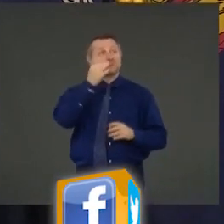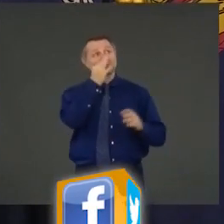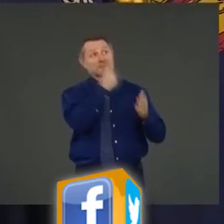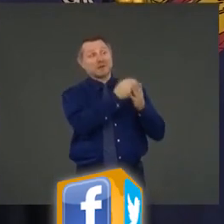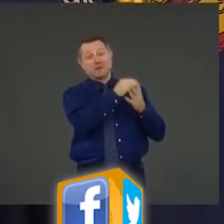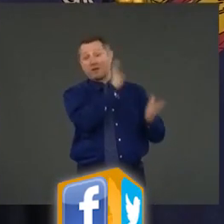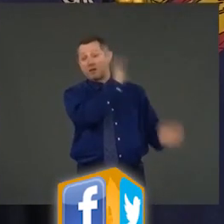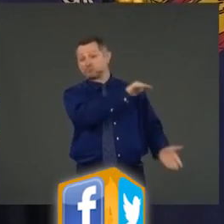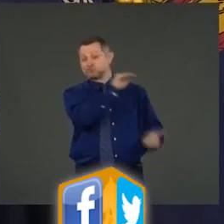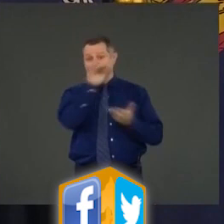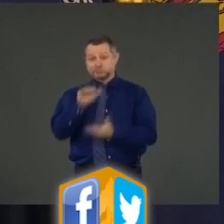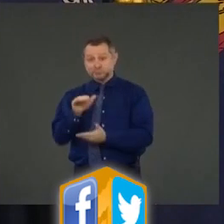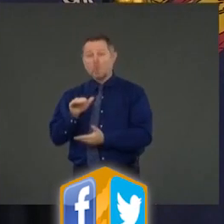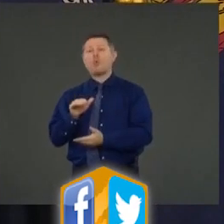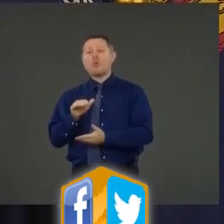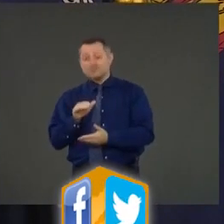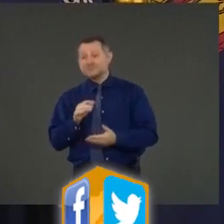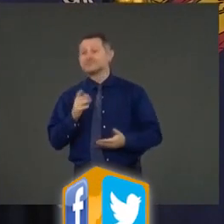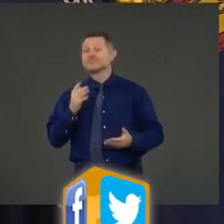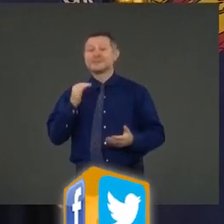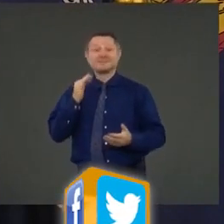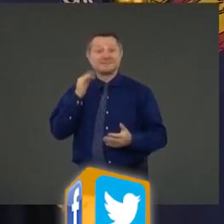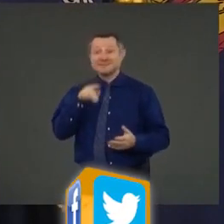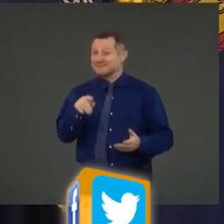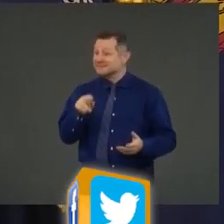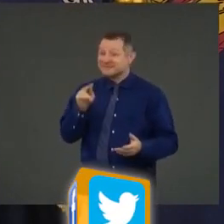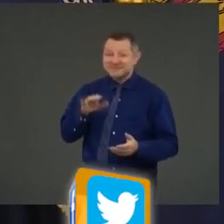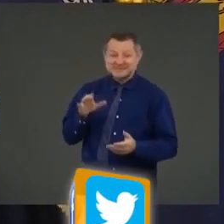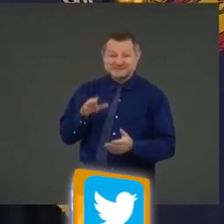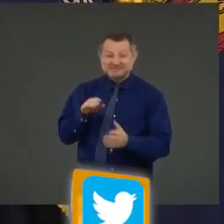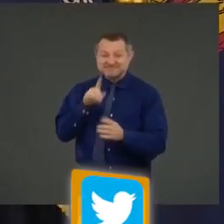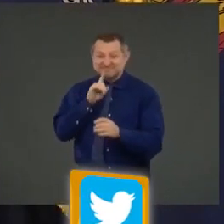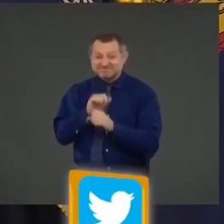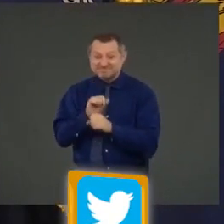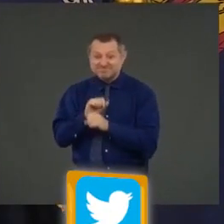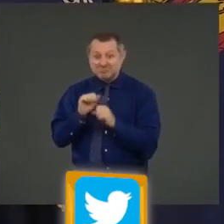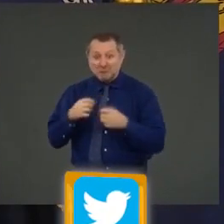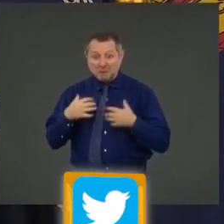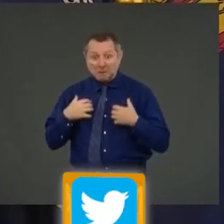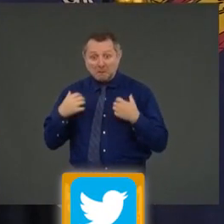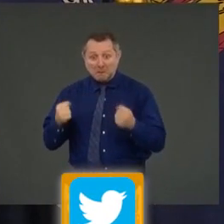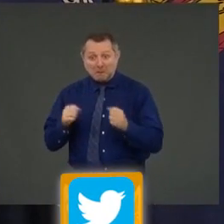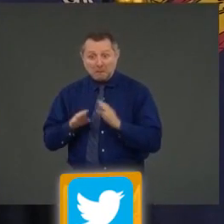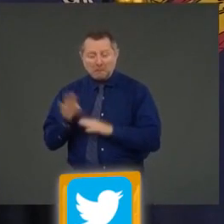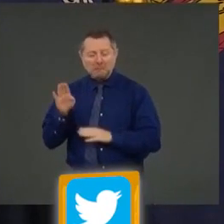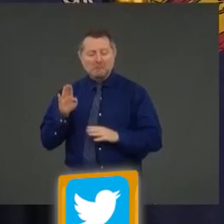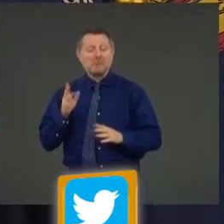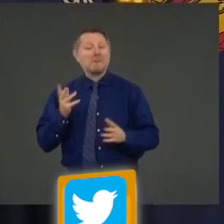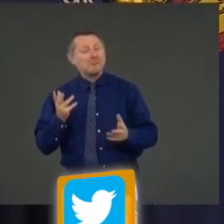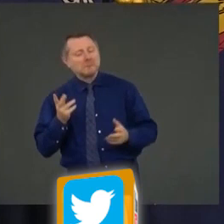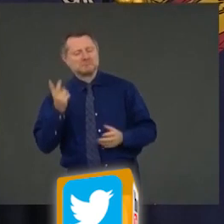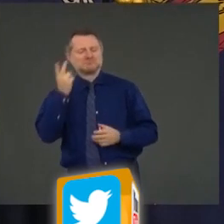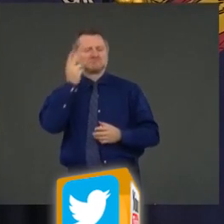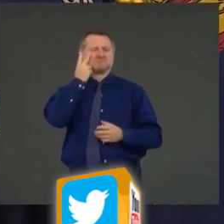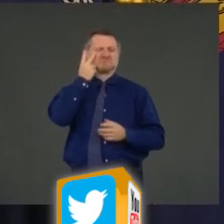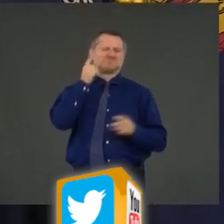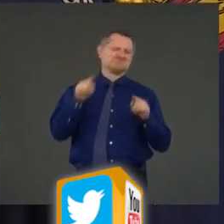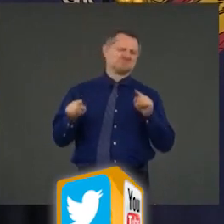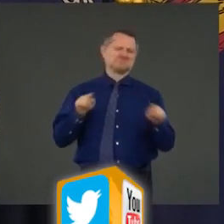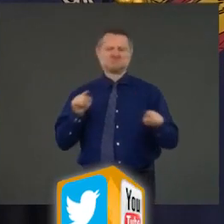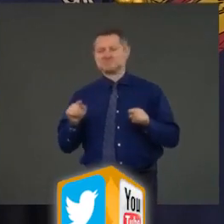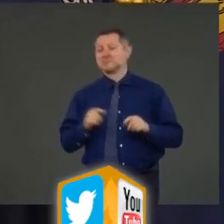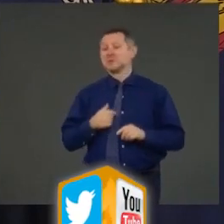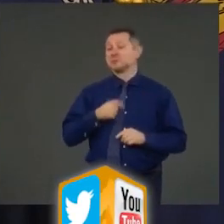how quickly the city's economy rebounds. And that's a factor of two